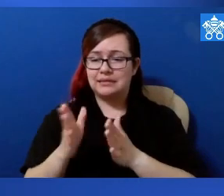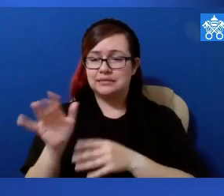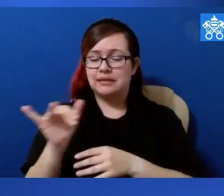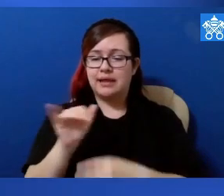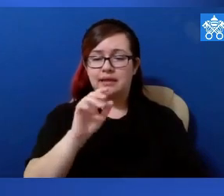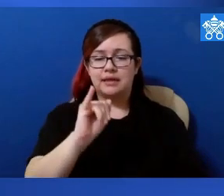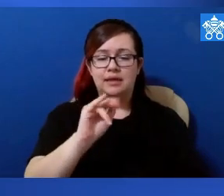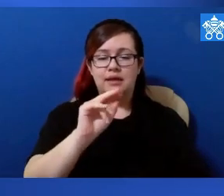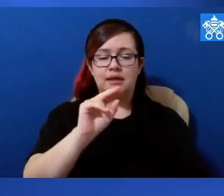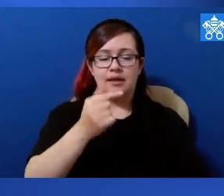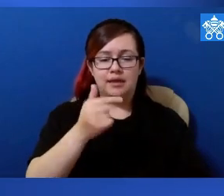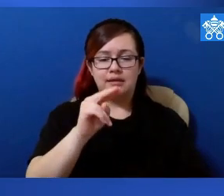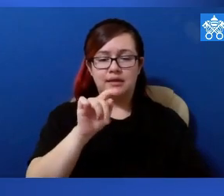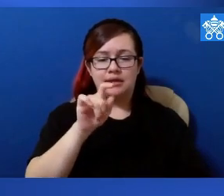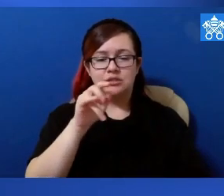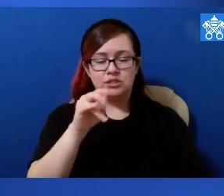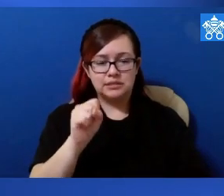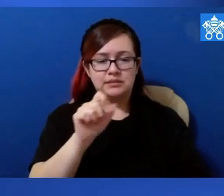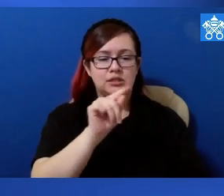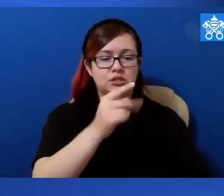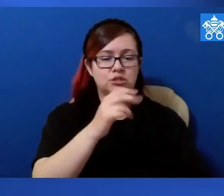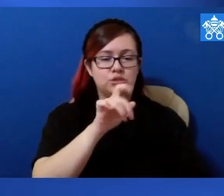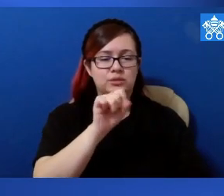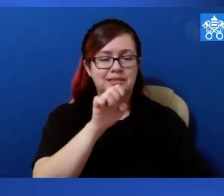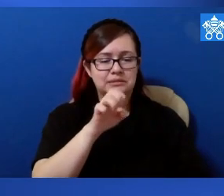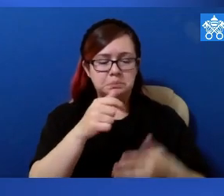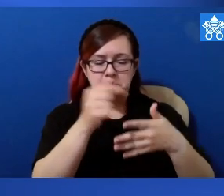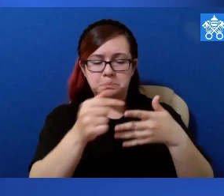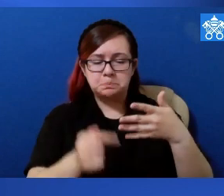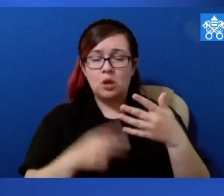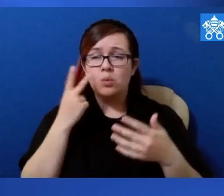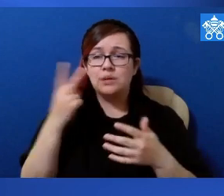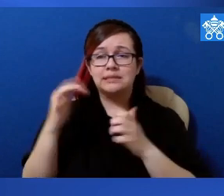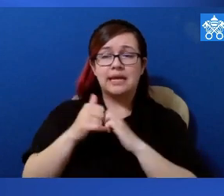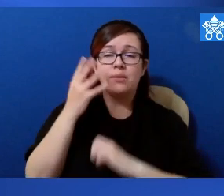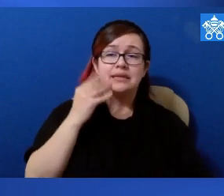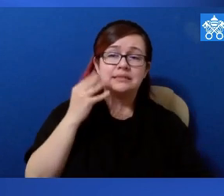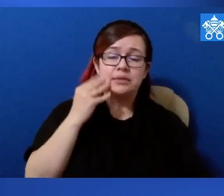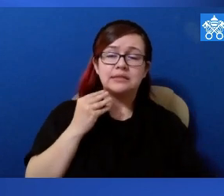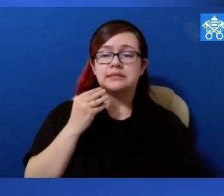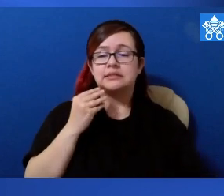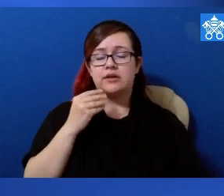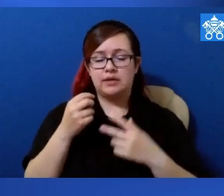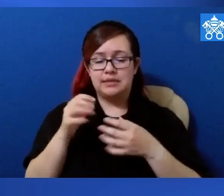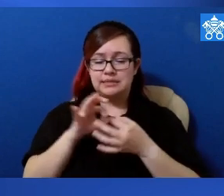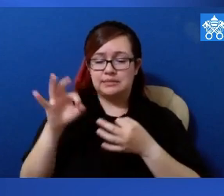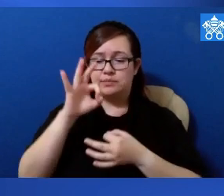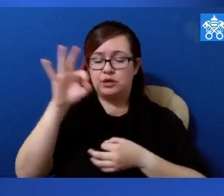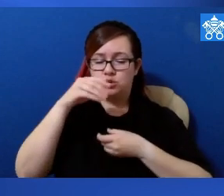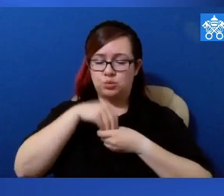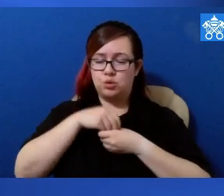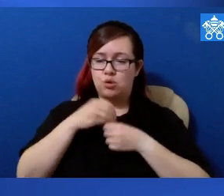great saints like Ignatius, Edith Stein, and Therese of Lisieux, we see how experiences of